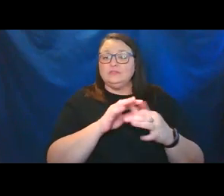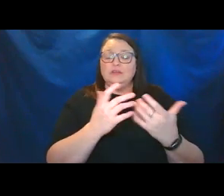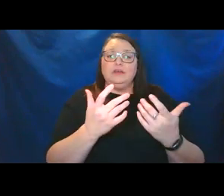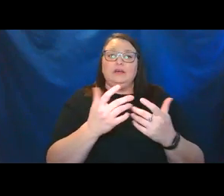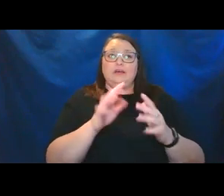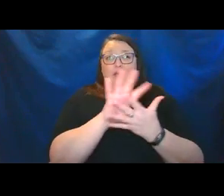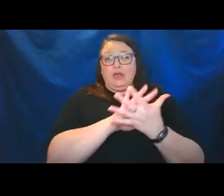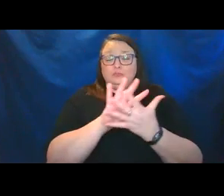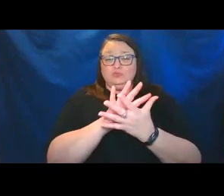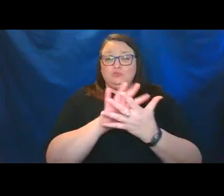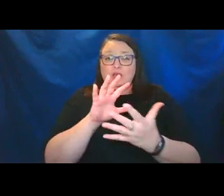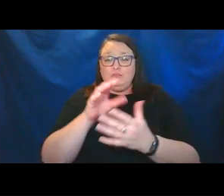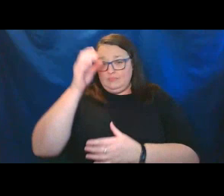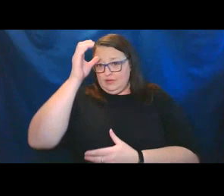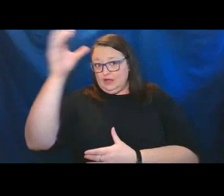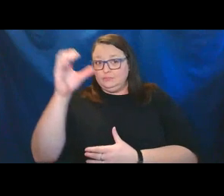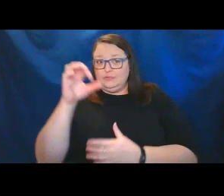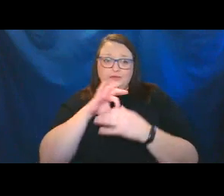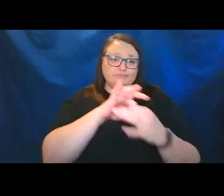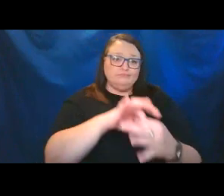into real relevant,